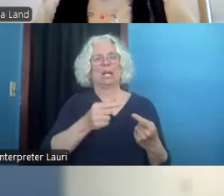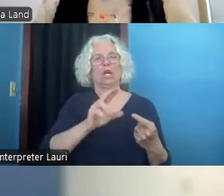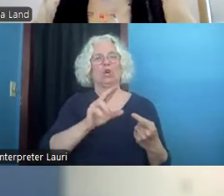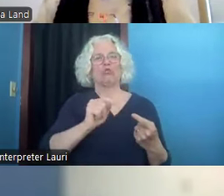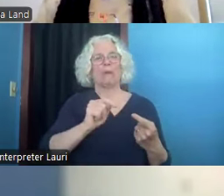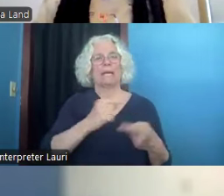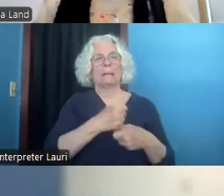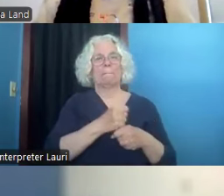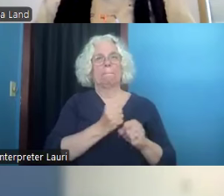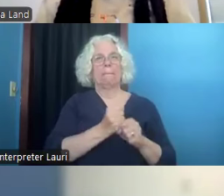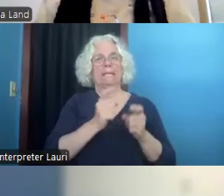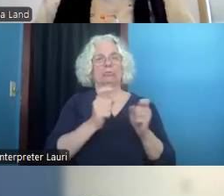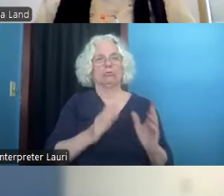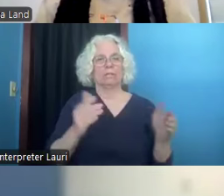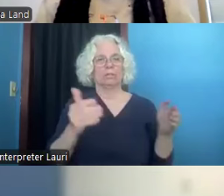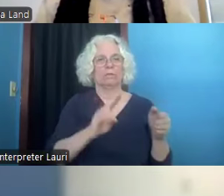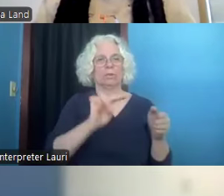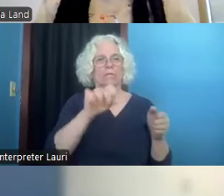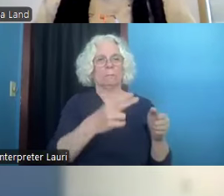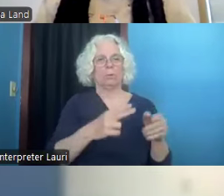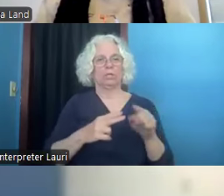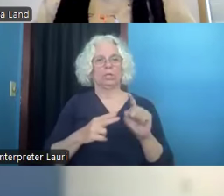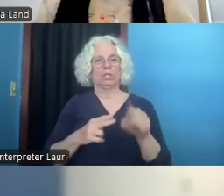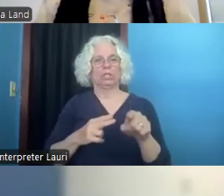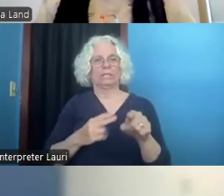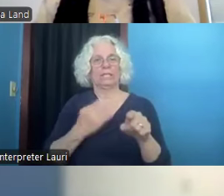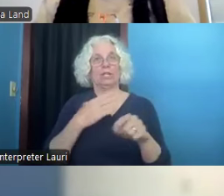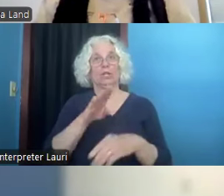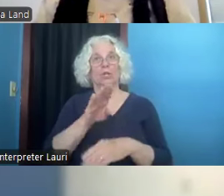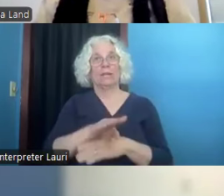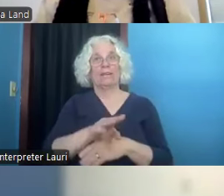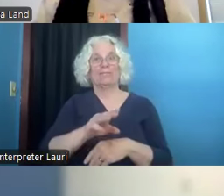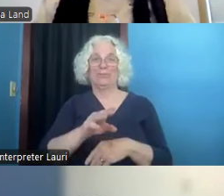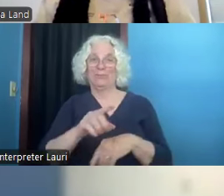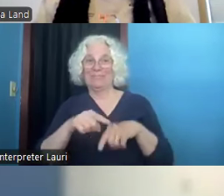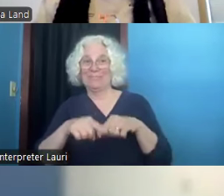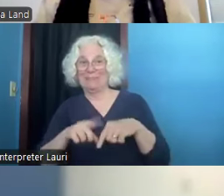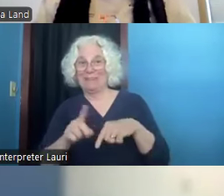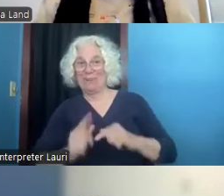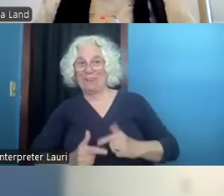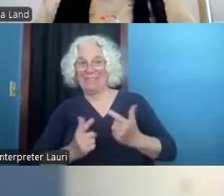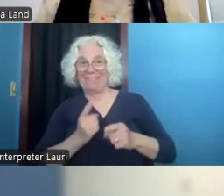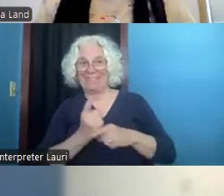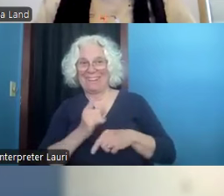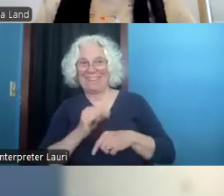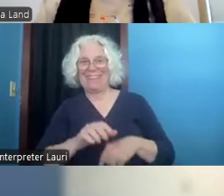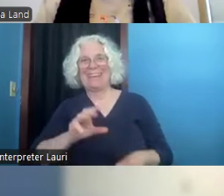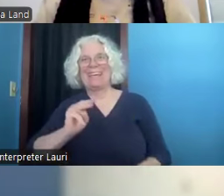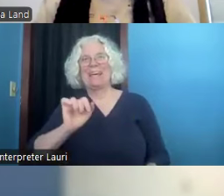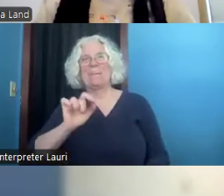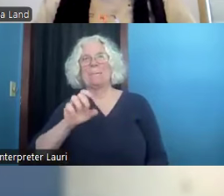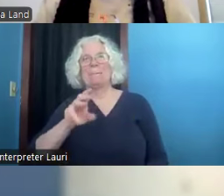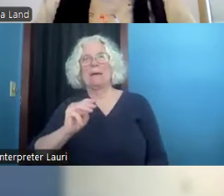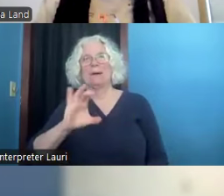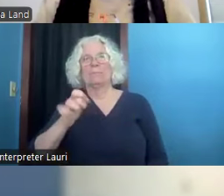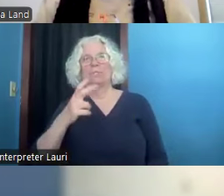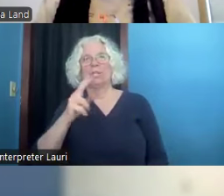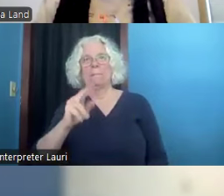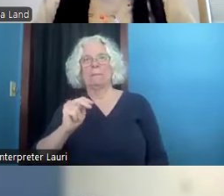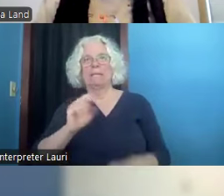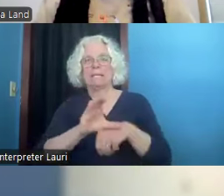on the Bush Fellowship. Good morning or good afternoon, depending on where you're joining us from around the region. And I'm Malcolm Chapman, a consultant